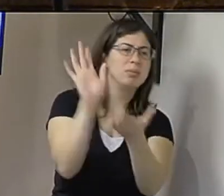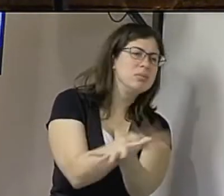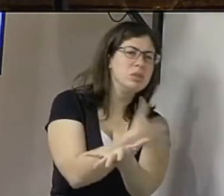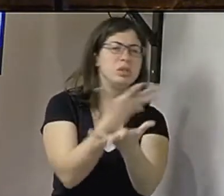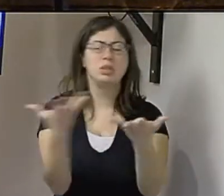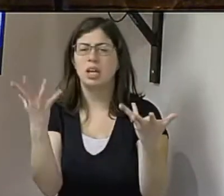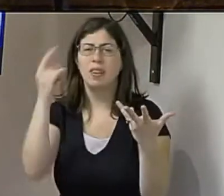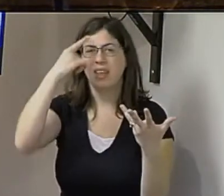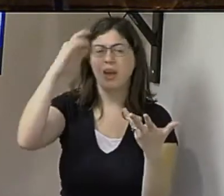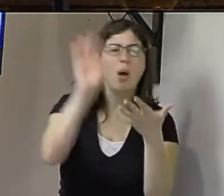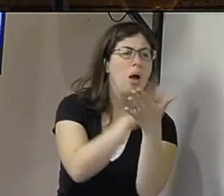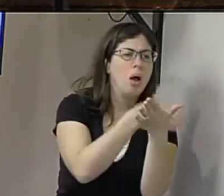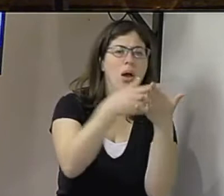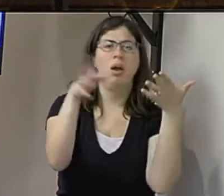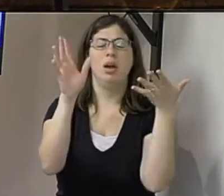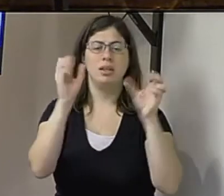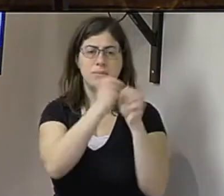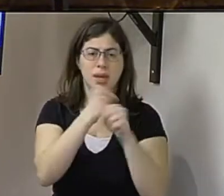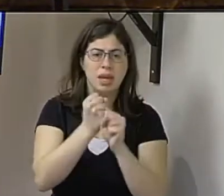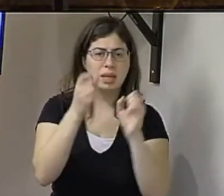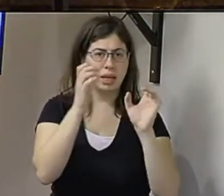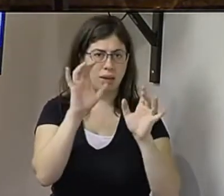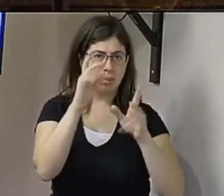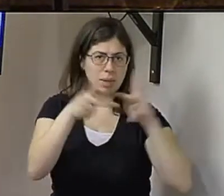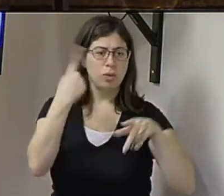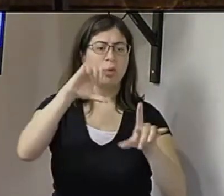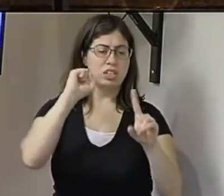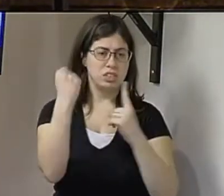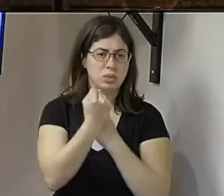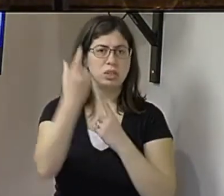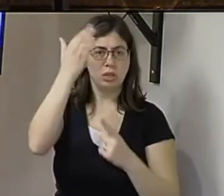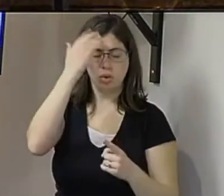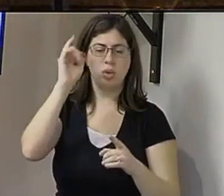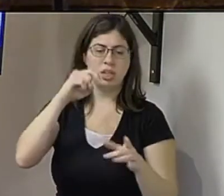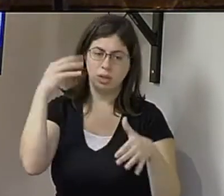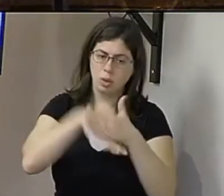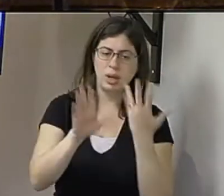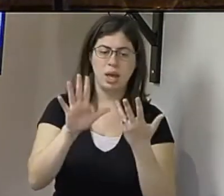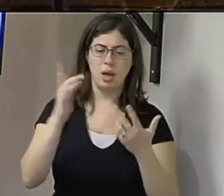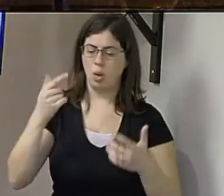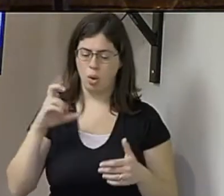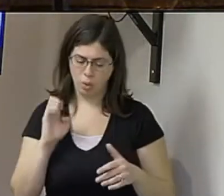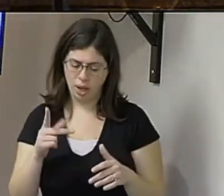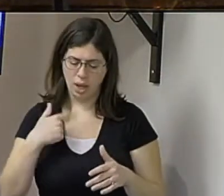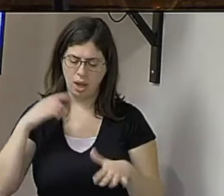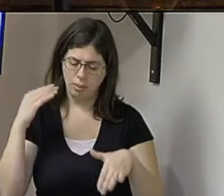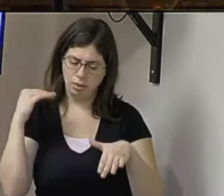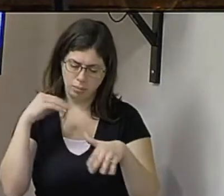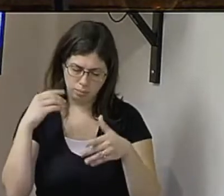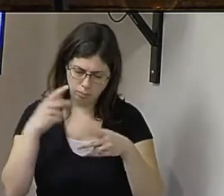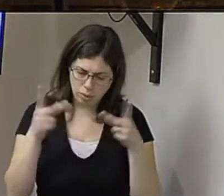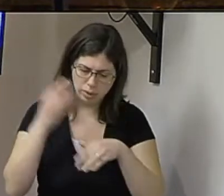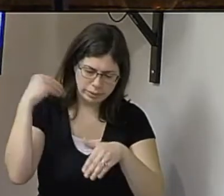facing the good works that he's preparing for us. Lord knows, he's like, okay, I'm going to send her in here. Whew, that's going to be crazy. I better make sure, right, that